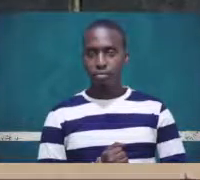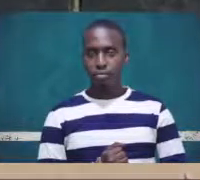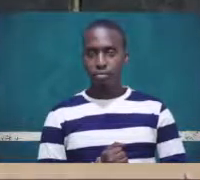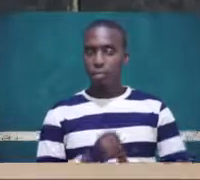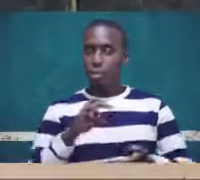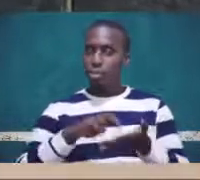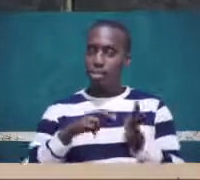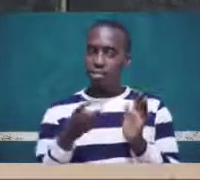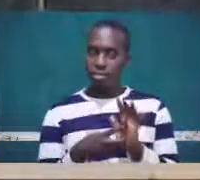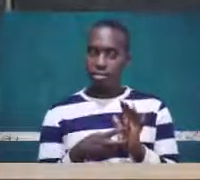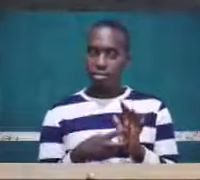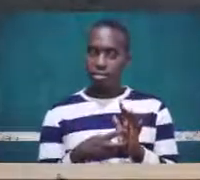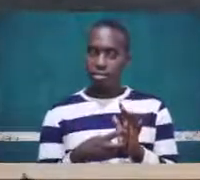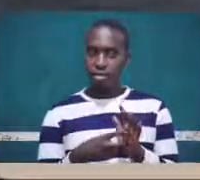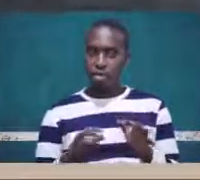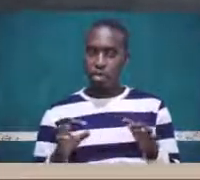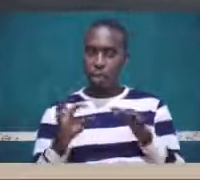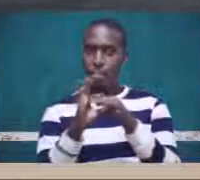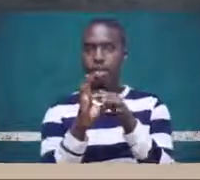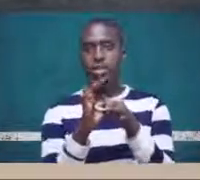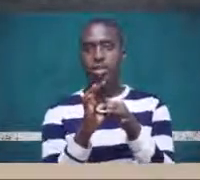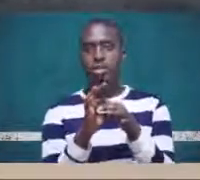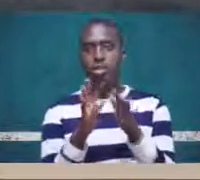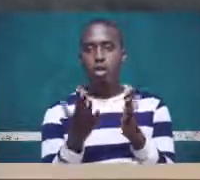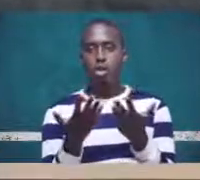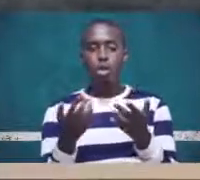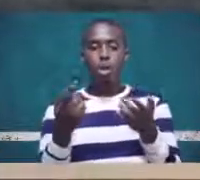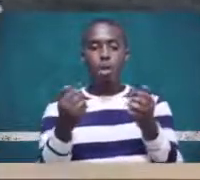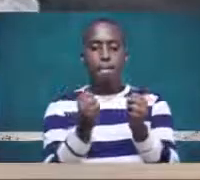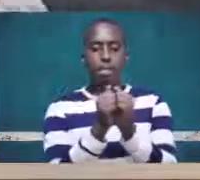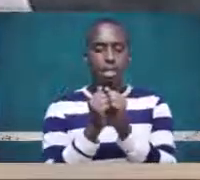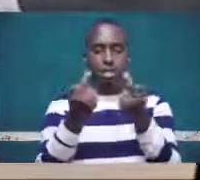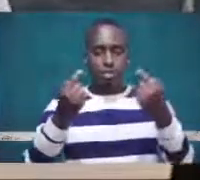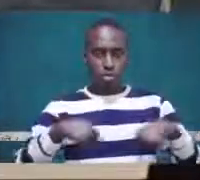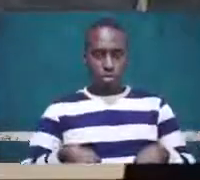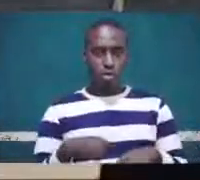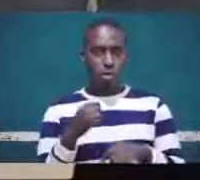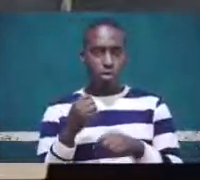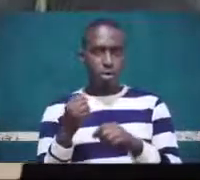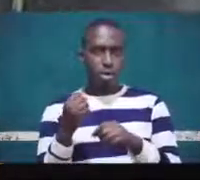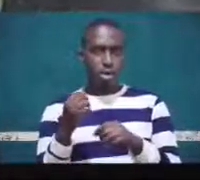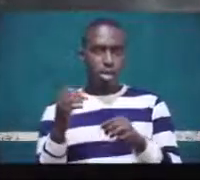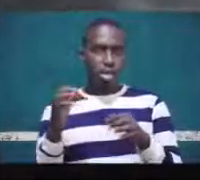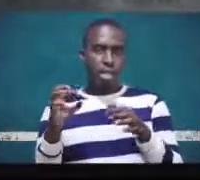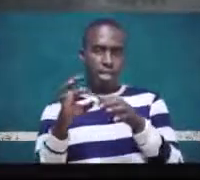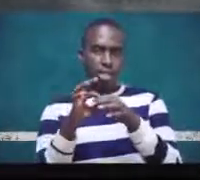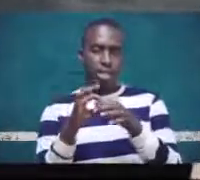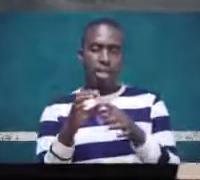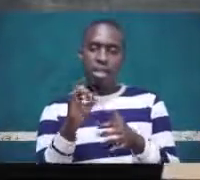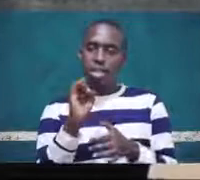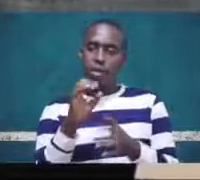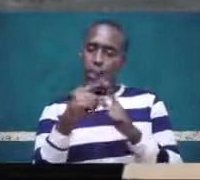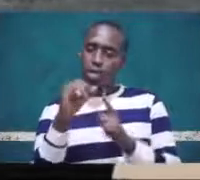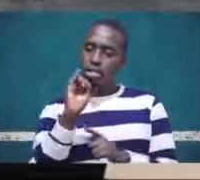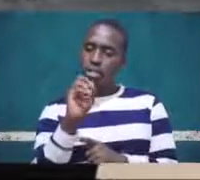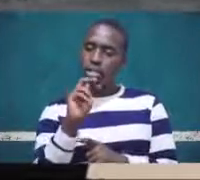it means combining or bringing together, to integrate. The word